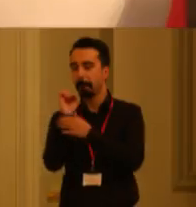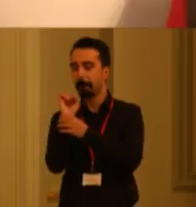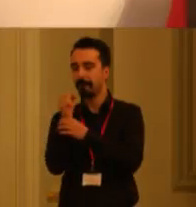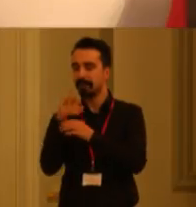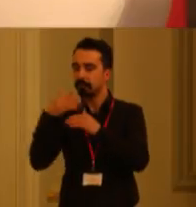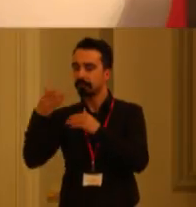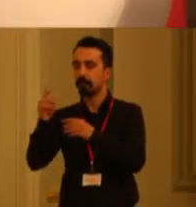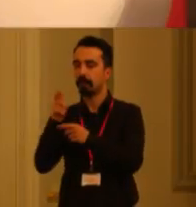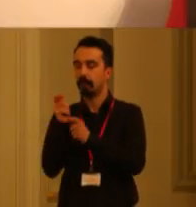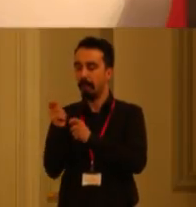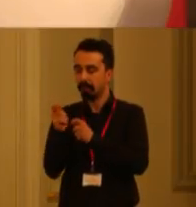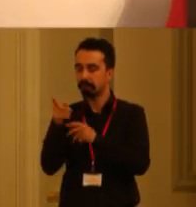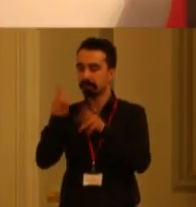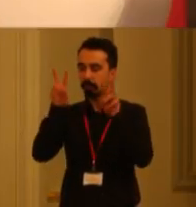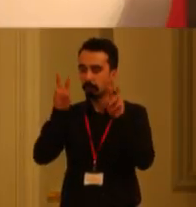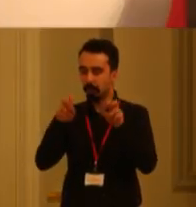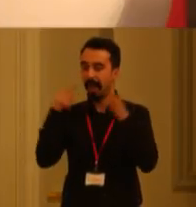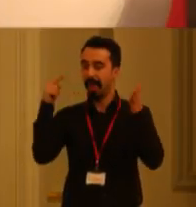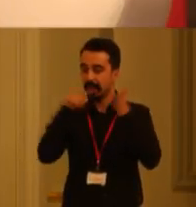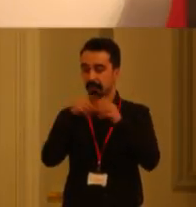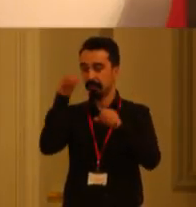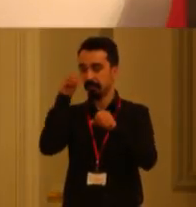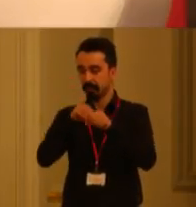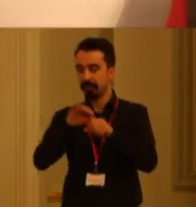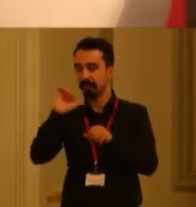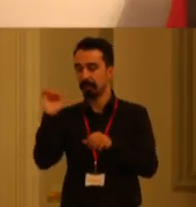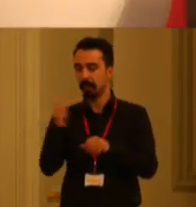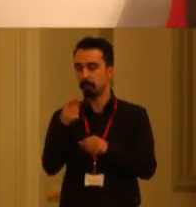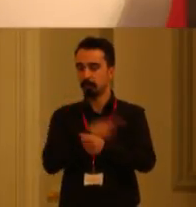women to be involved in employment